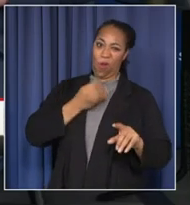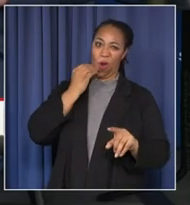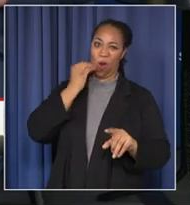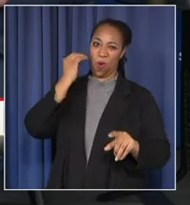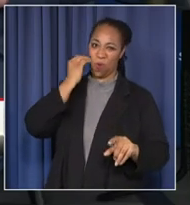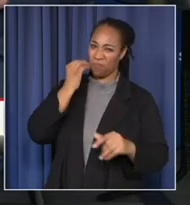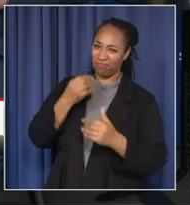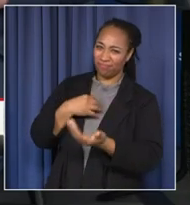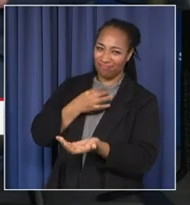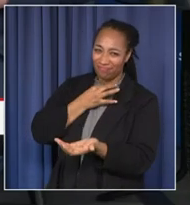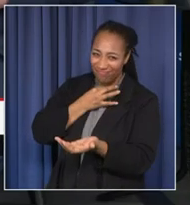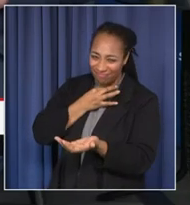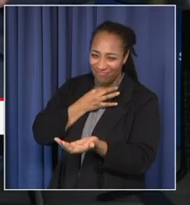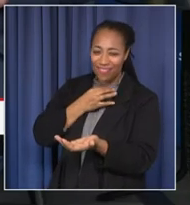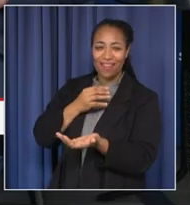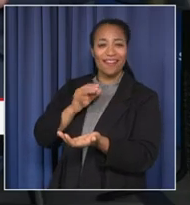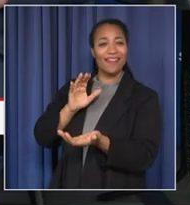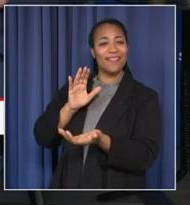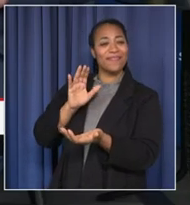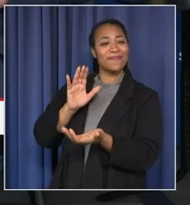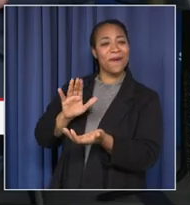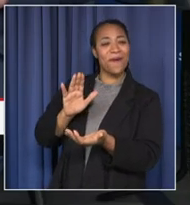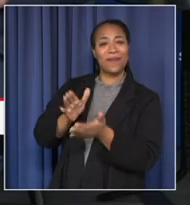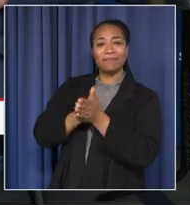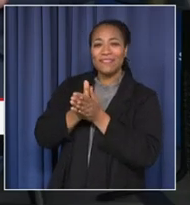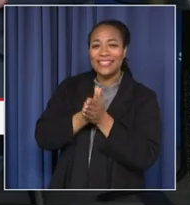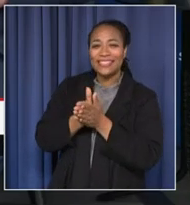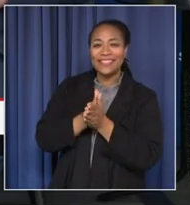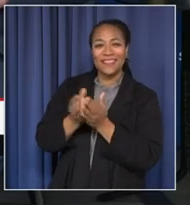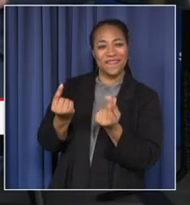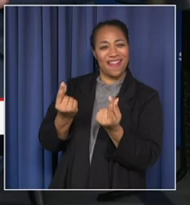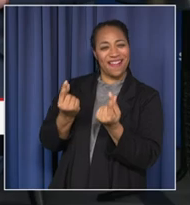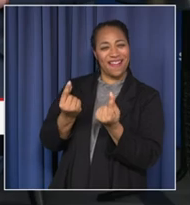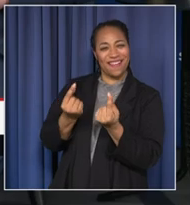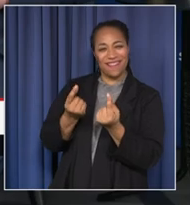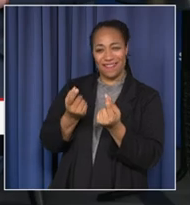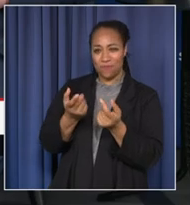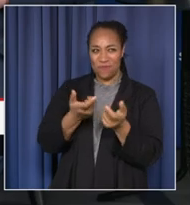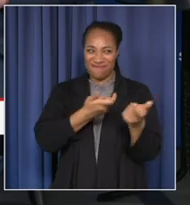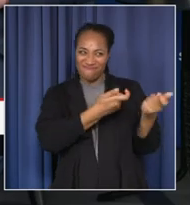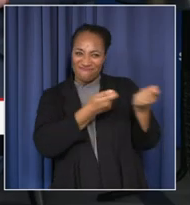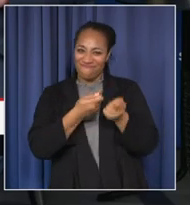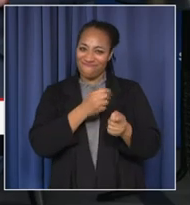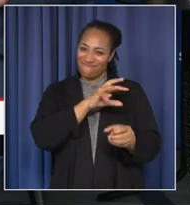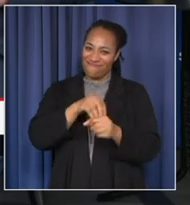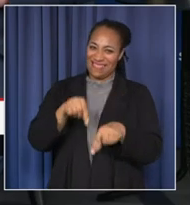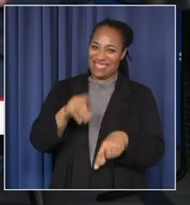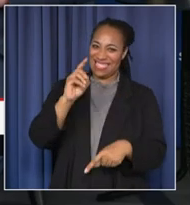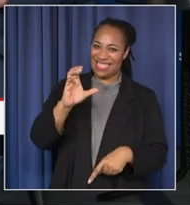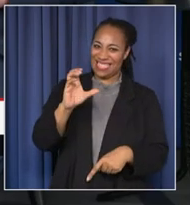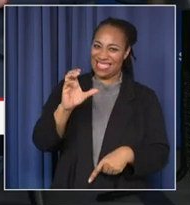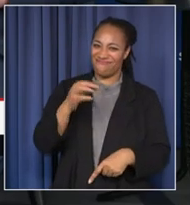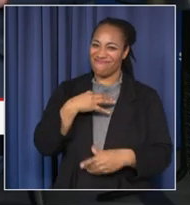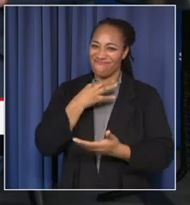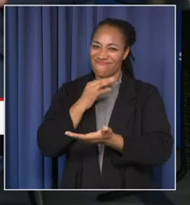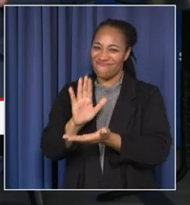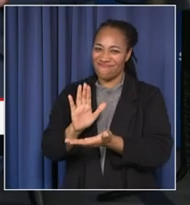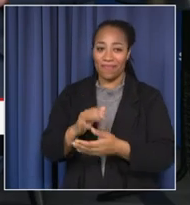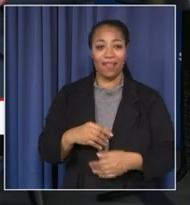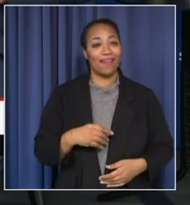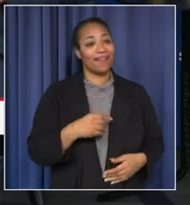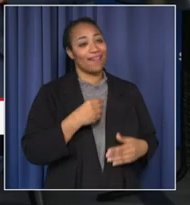breaks? Can you just expand on what you're thinking there? Sure. Well, it was longer than last week that I've said it. I've said it